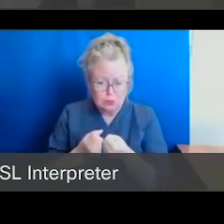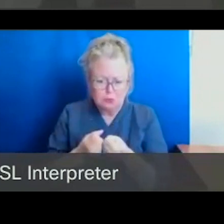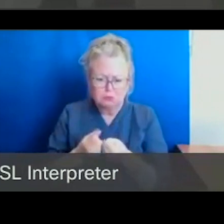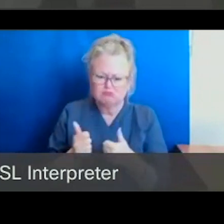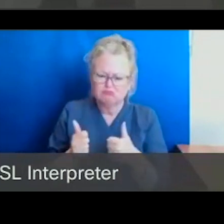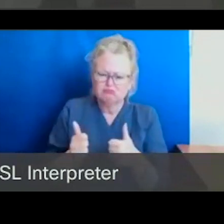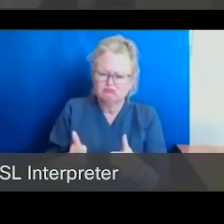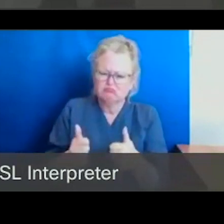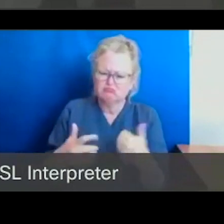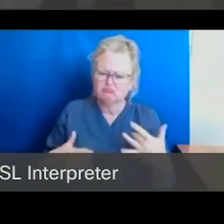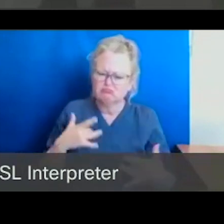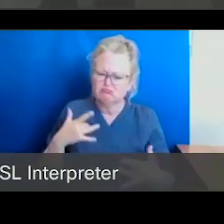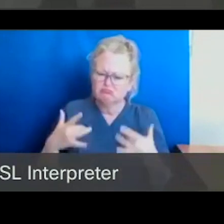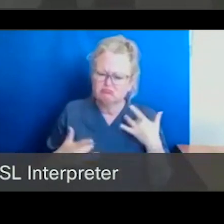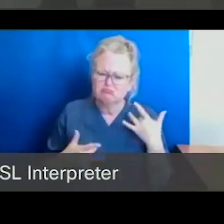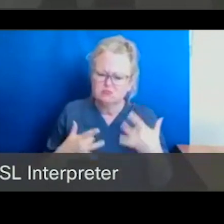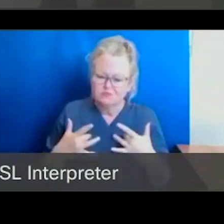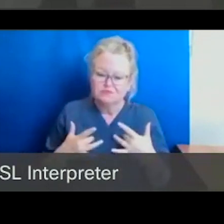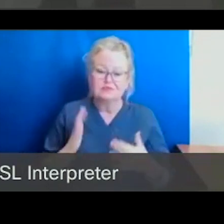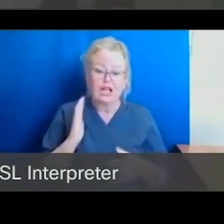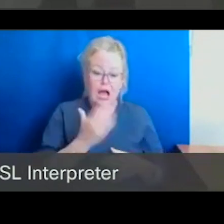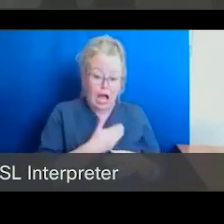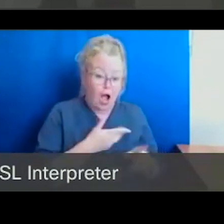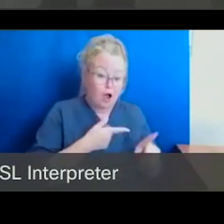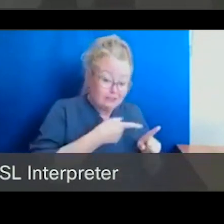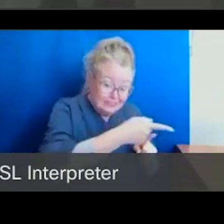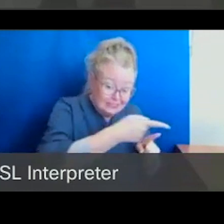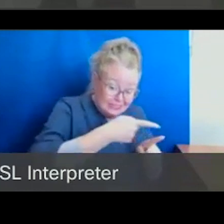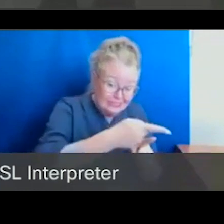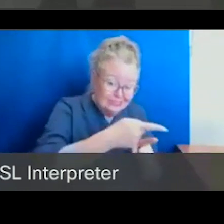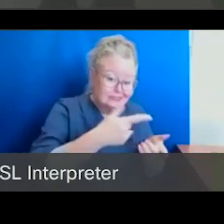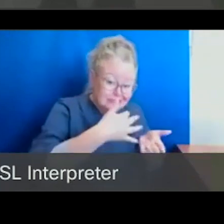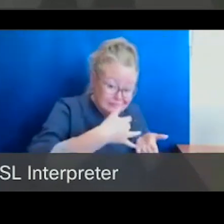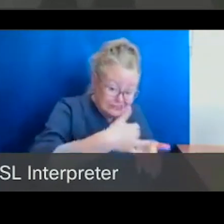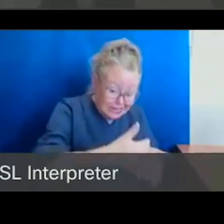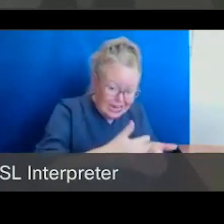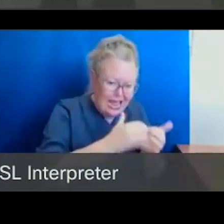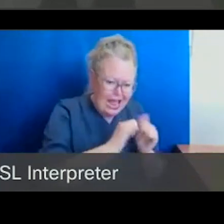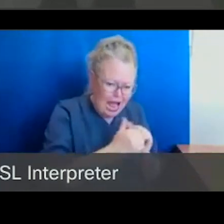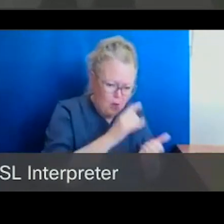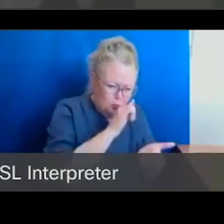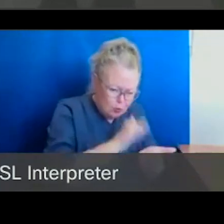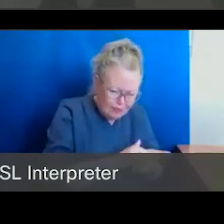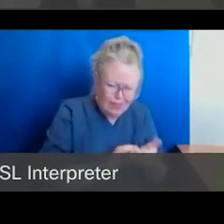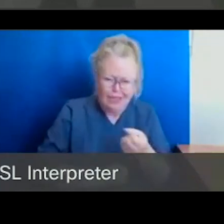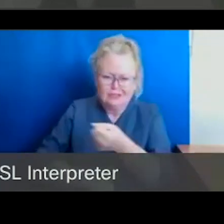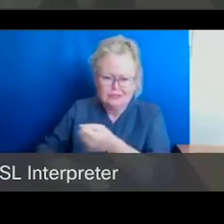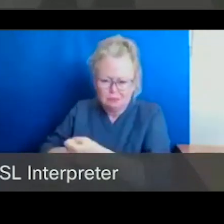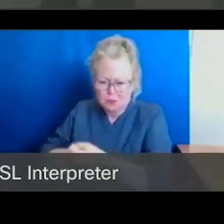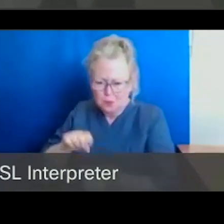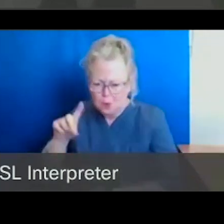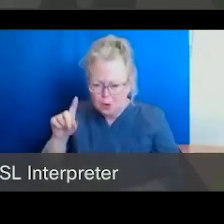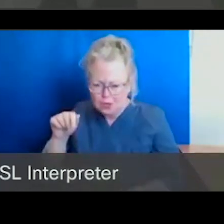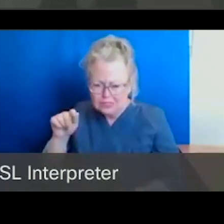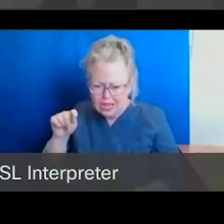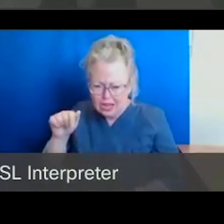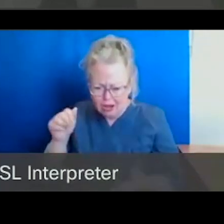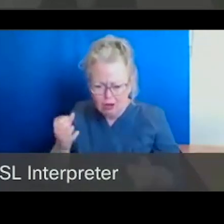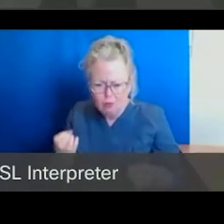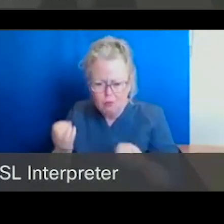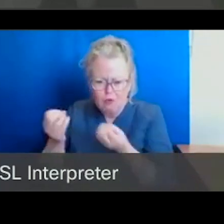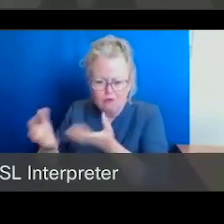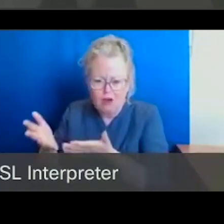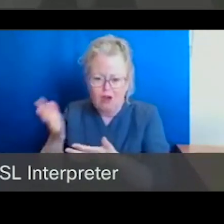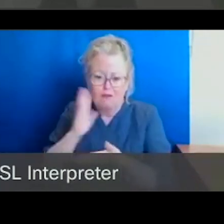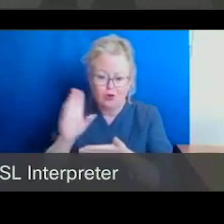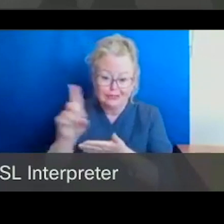own initiatives, we very much value use of administrative data systems in work with both design